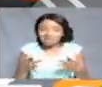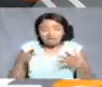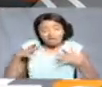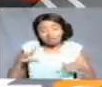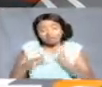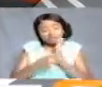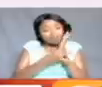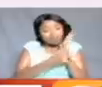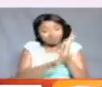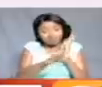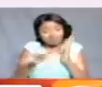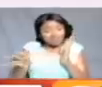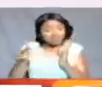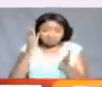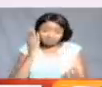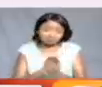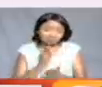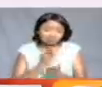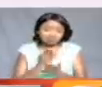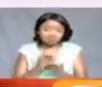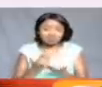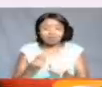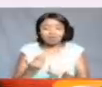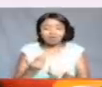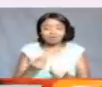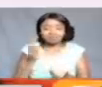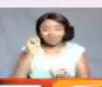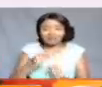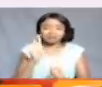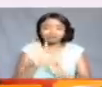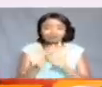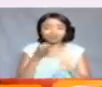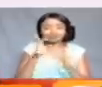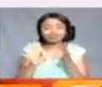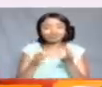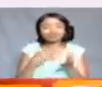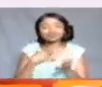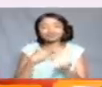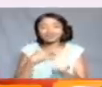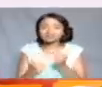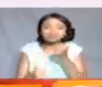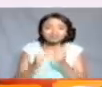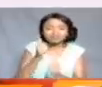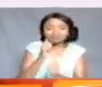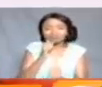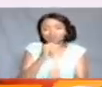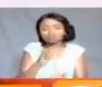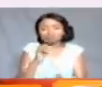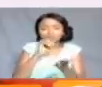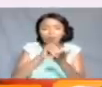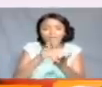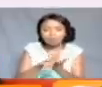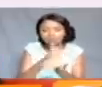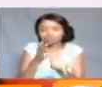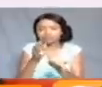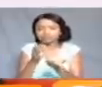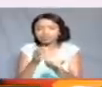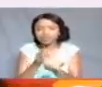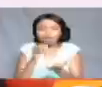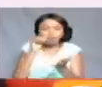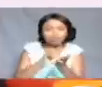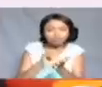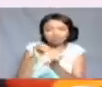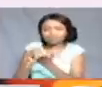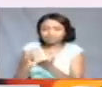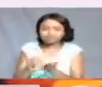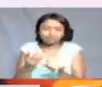role in that. And like she said, you know, people have, you know, you get to choose what kind of content it is you want to put out there. For social media influencers,